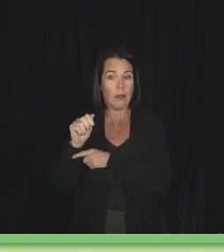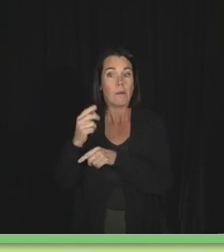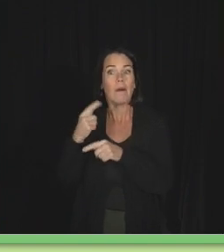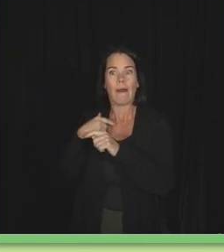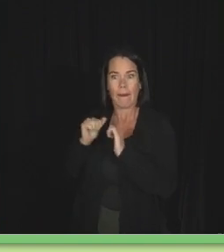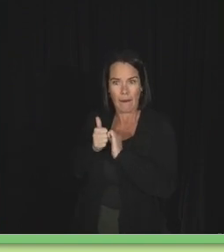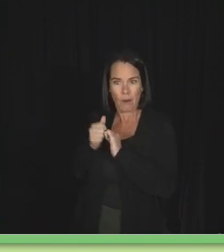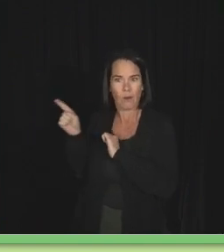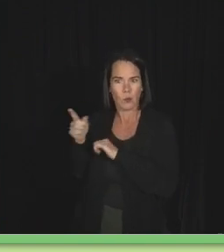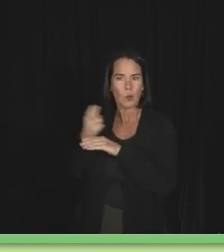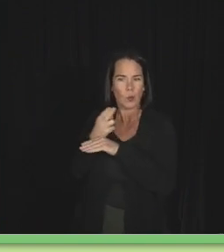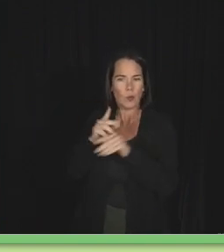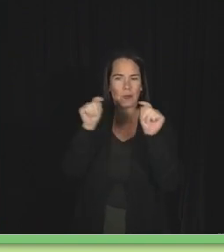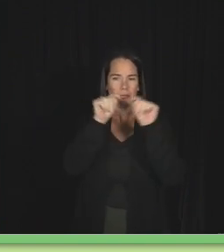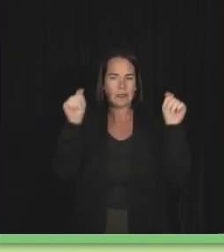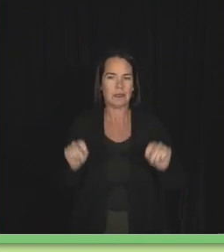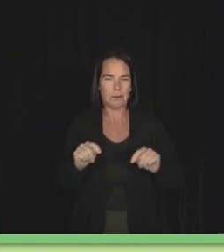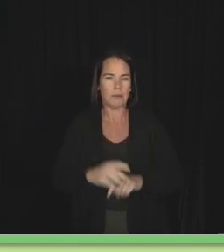template.